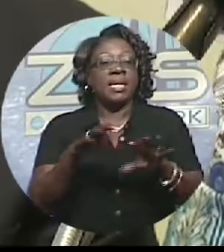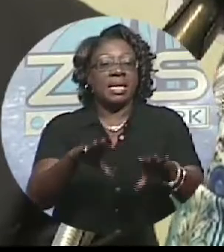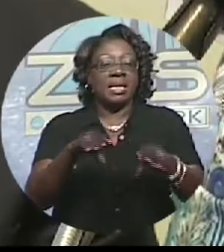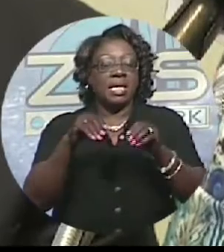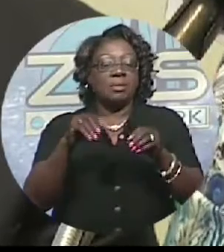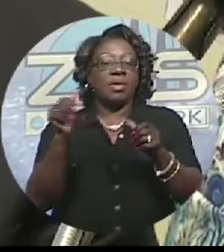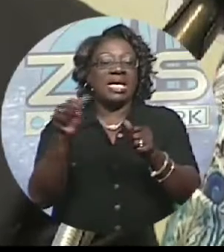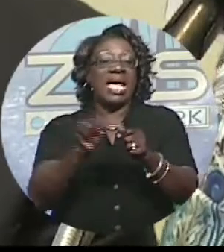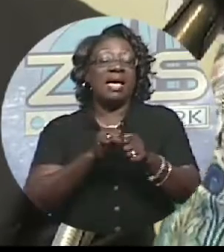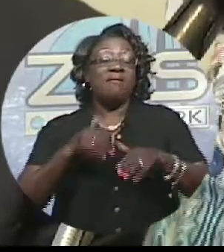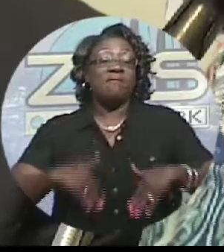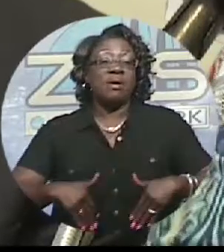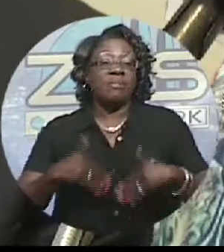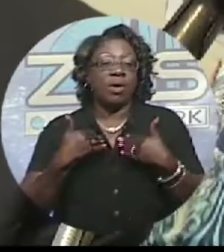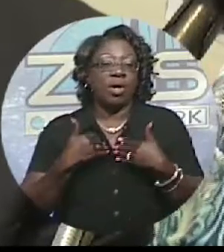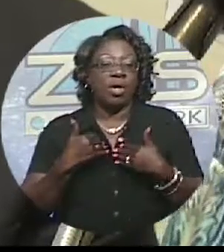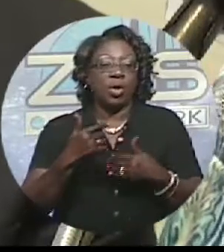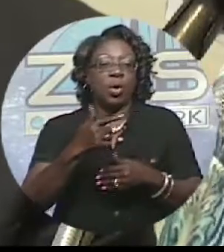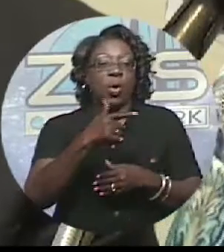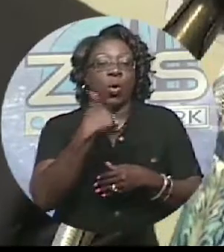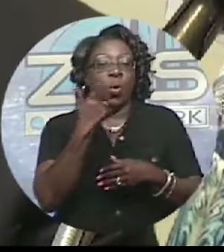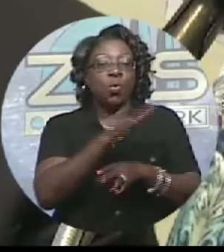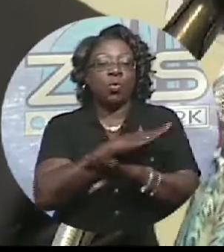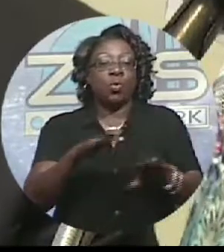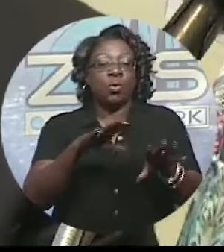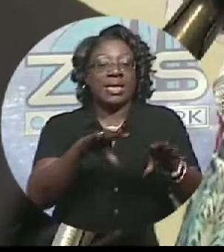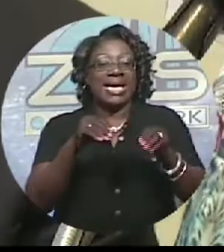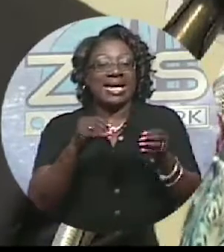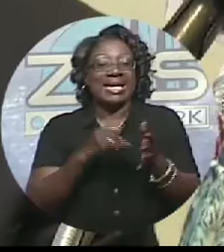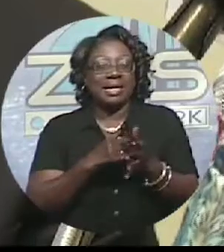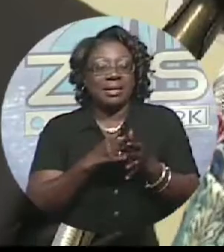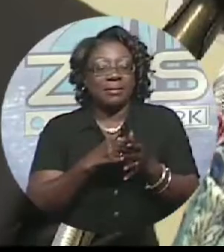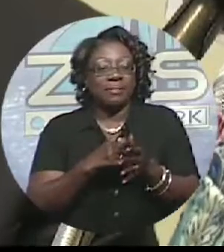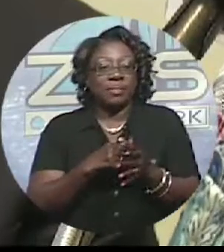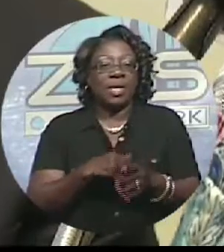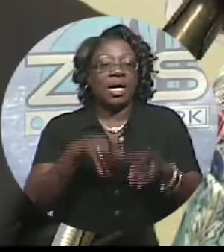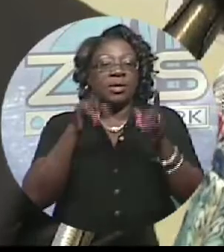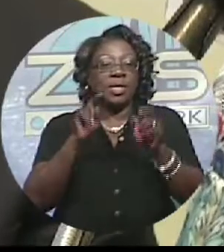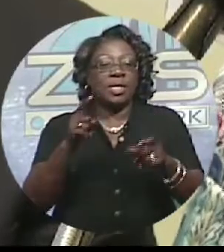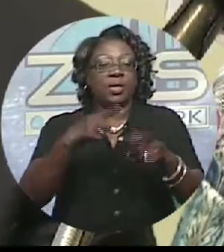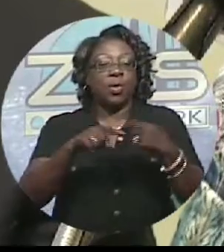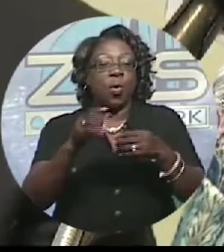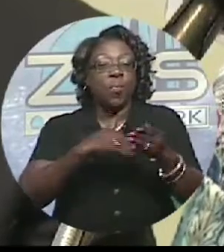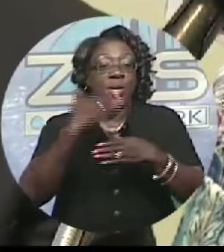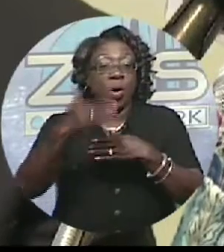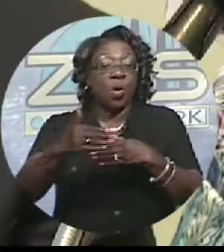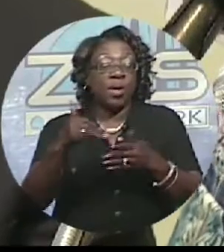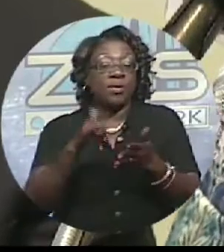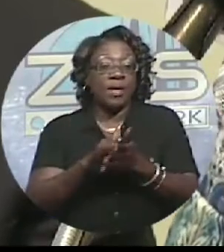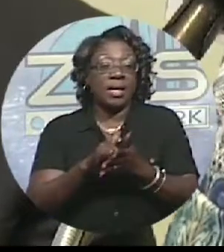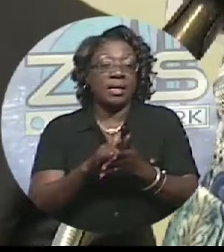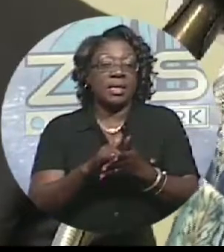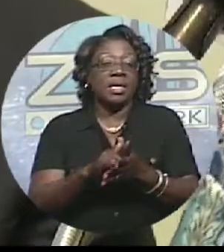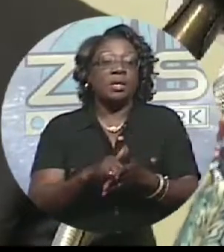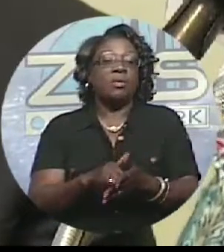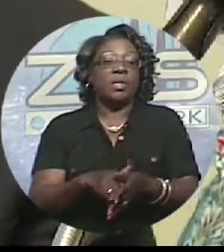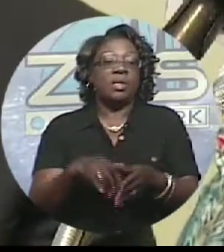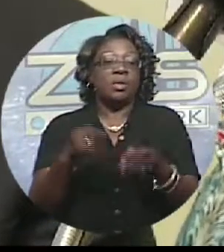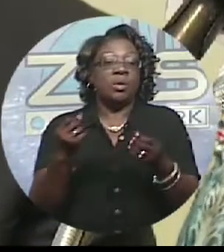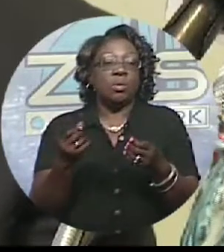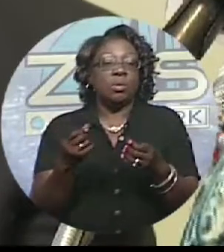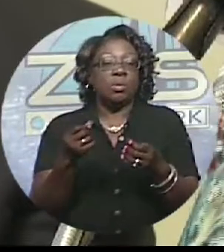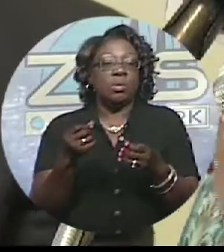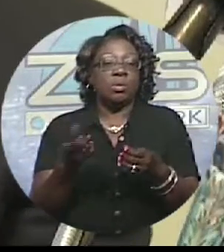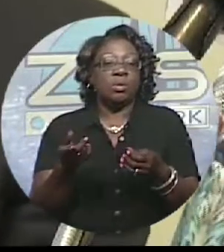everybody who normally would not get it. And if you need to go beyond your health centers, if you need to go to your malls or to